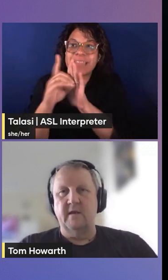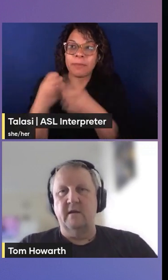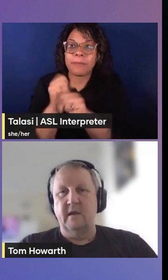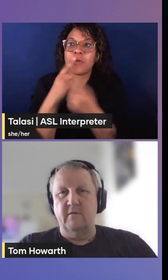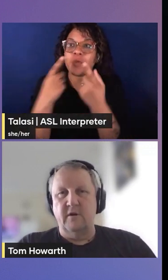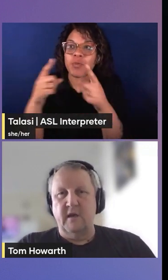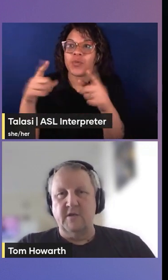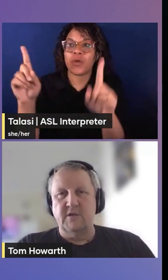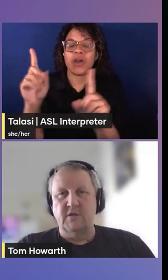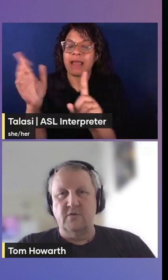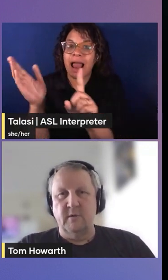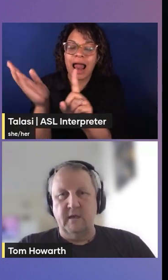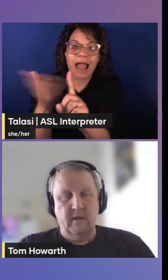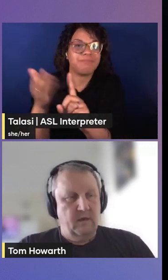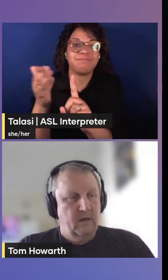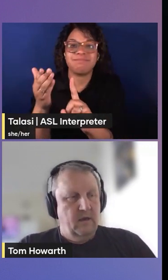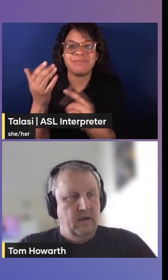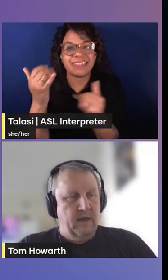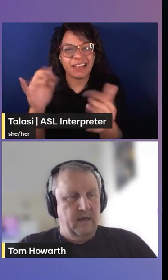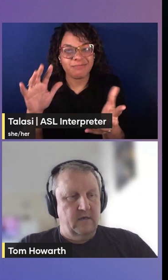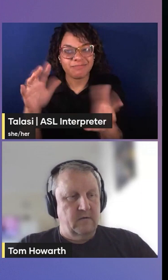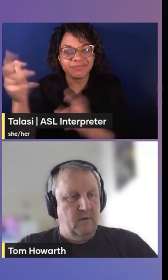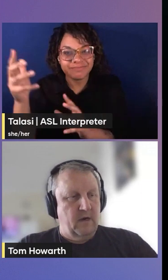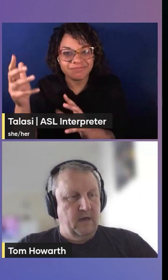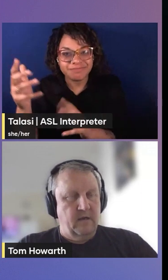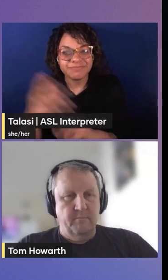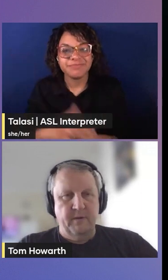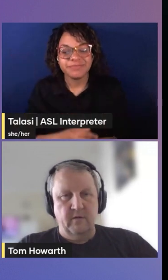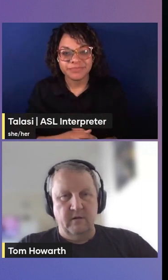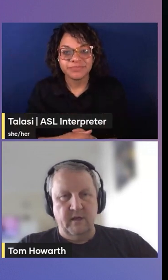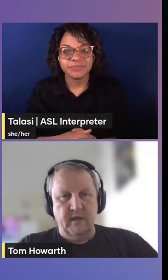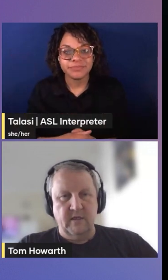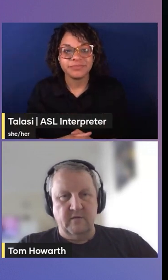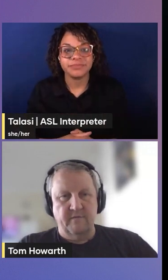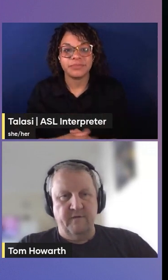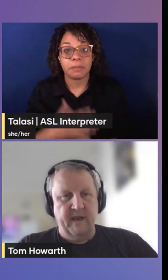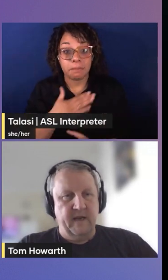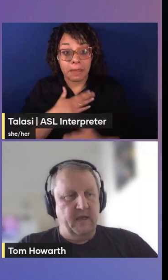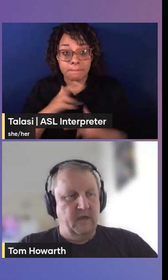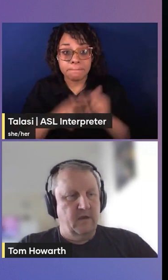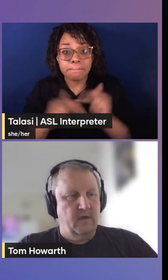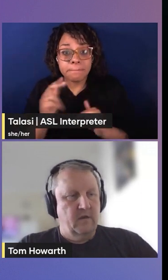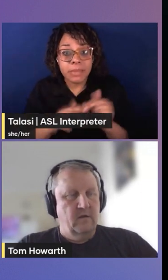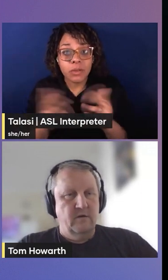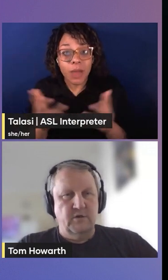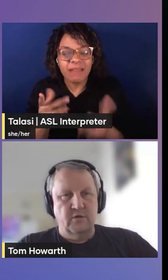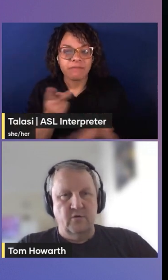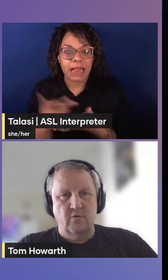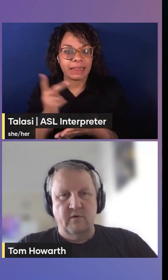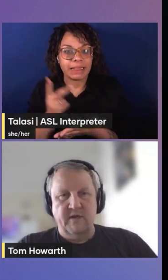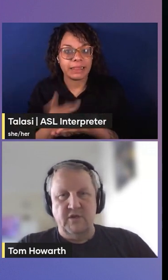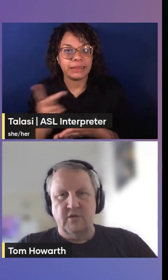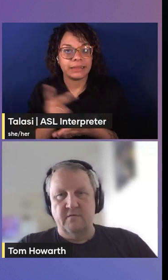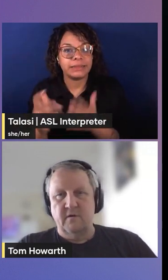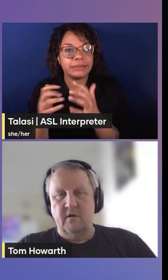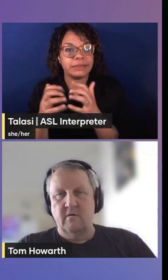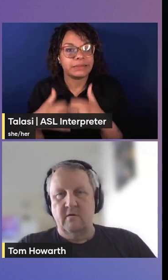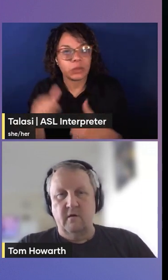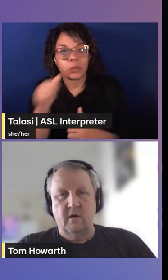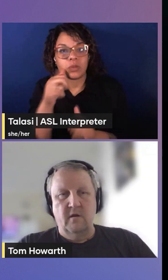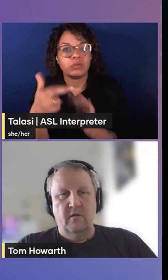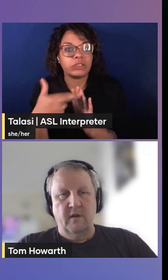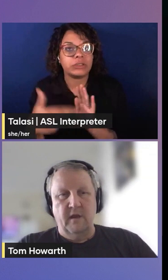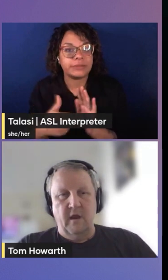been evil and nasty to me, and my build is failing to register